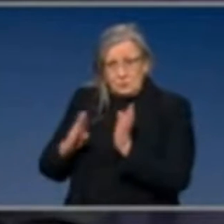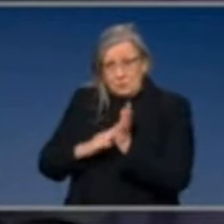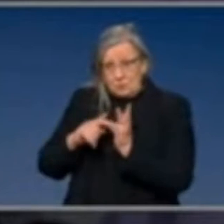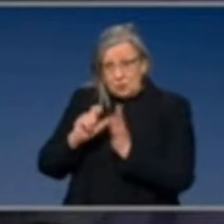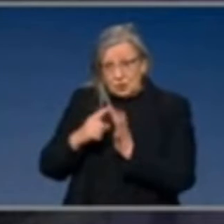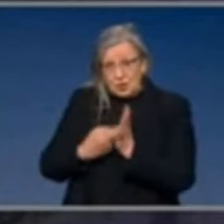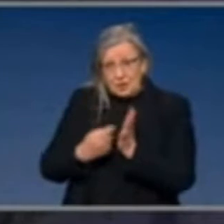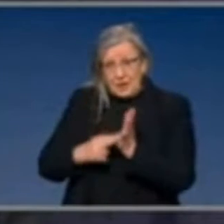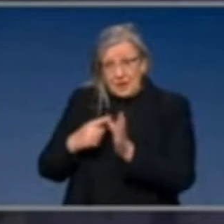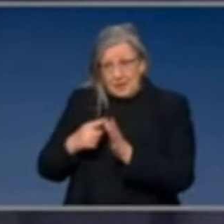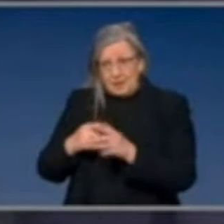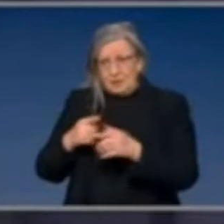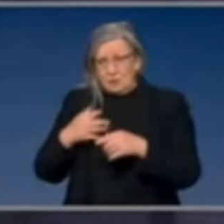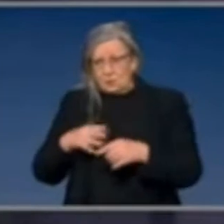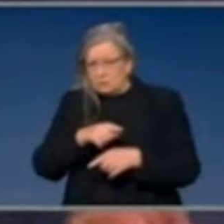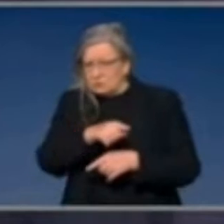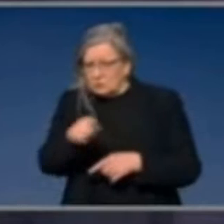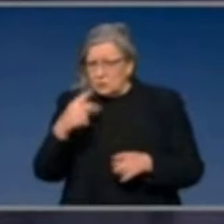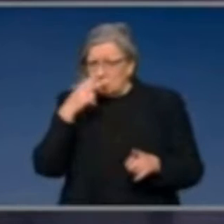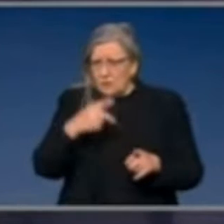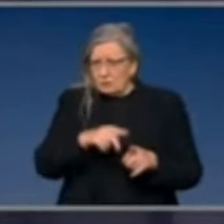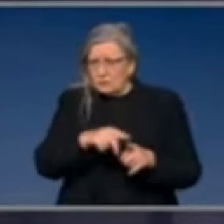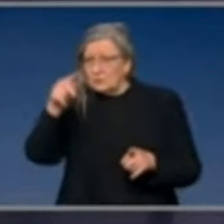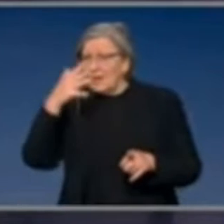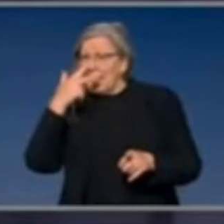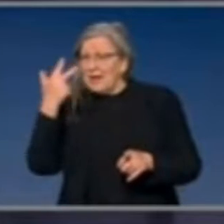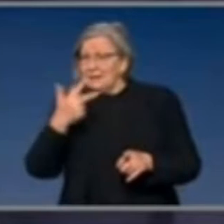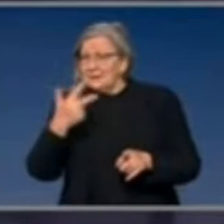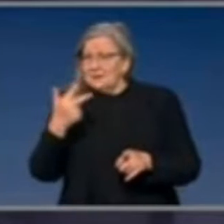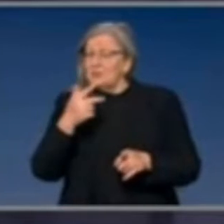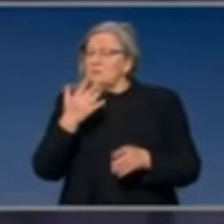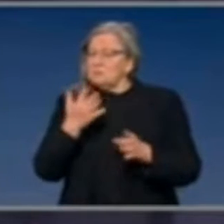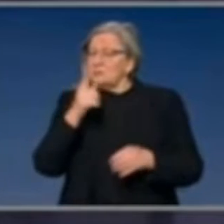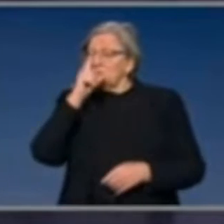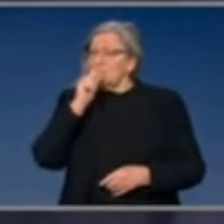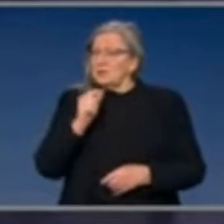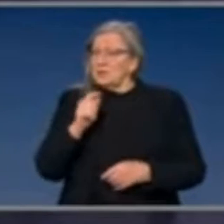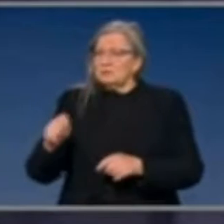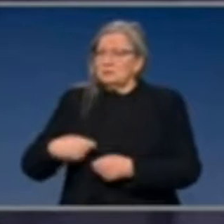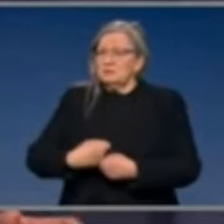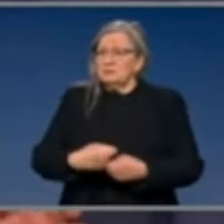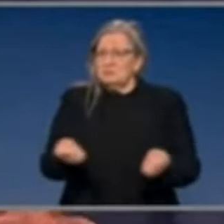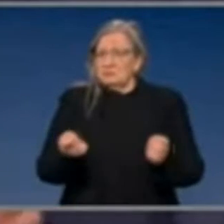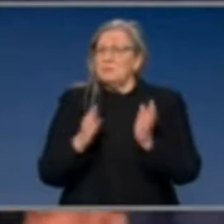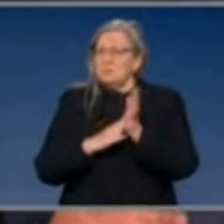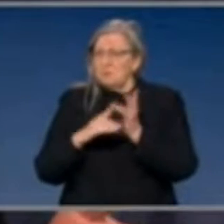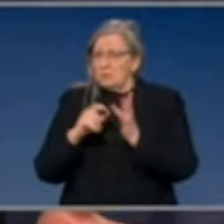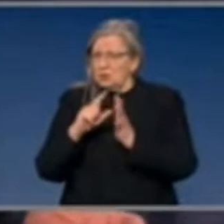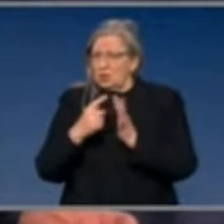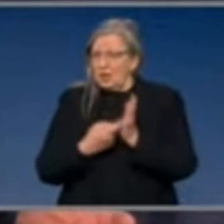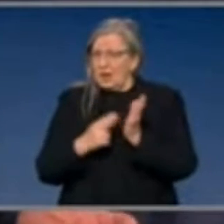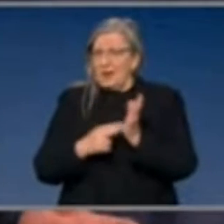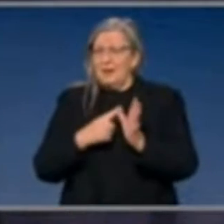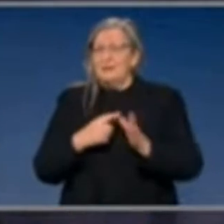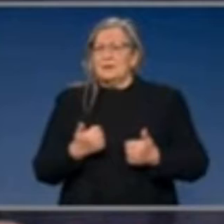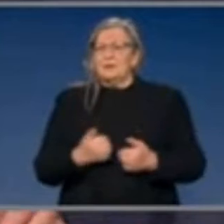will also make that available. These vaccines, and General Frewen will go into more detail on this, will be available